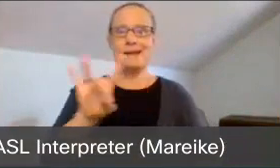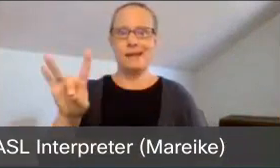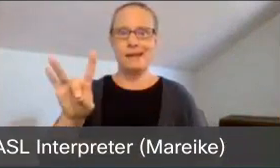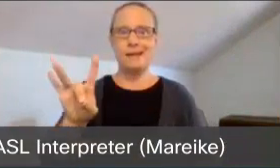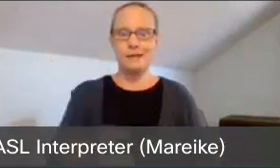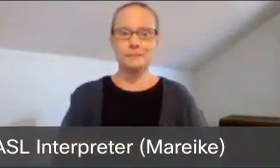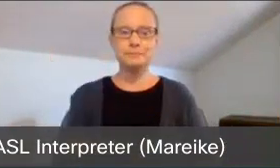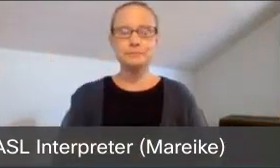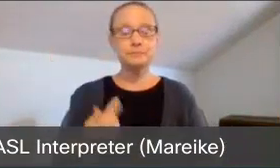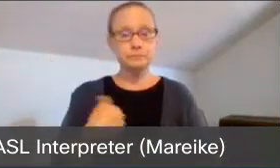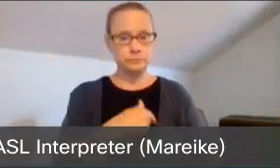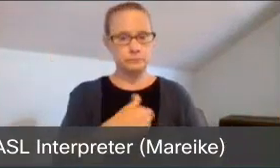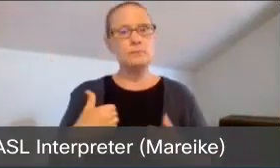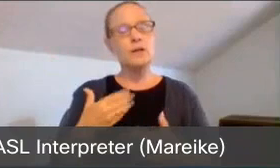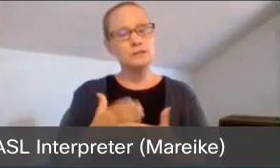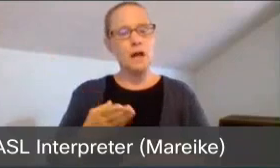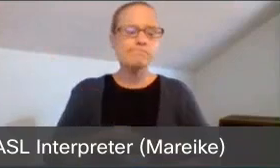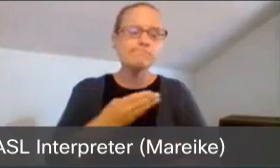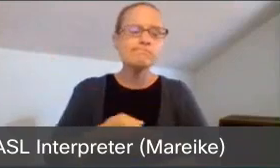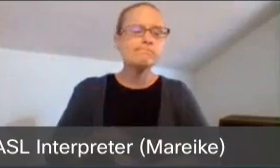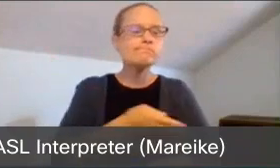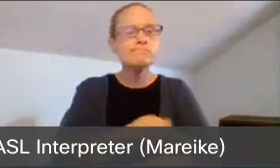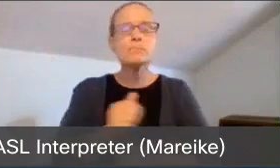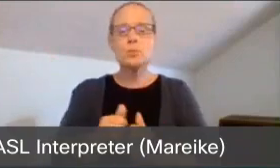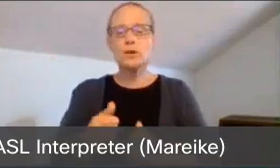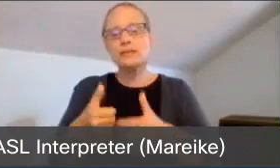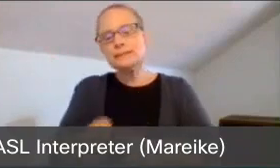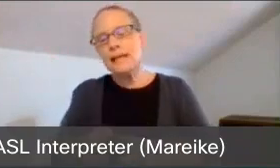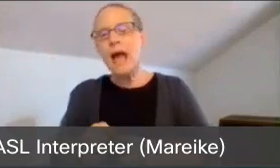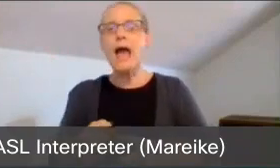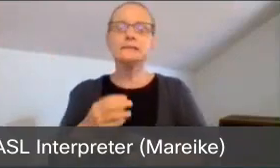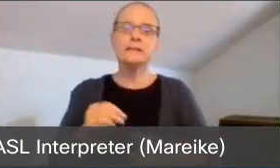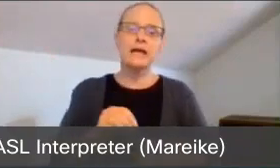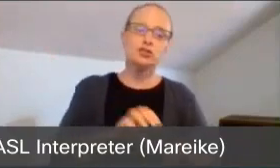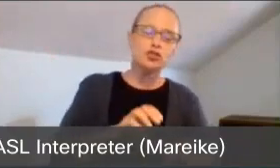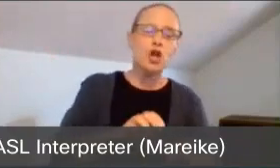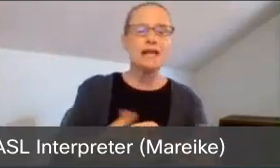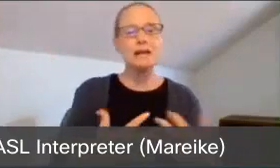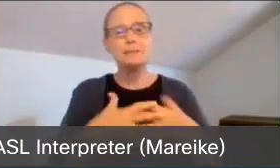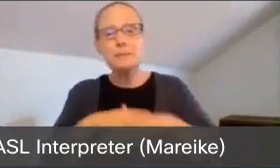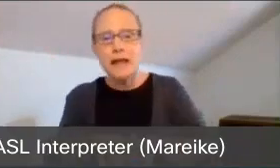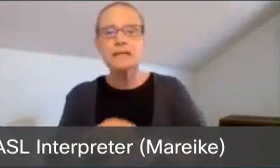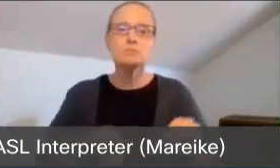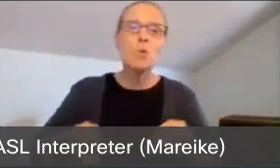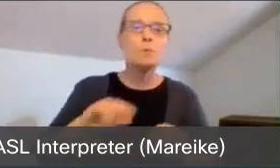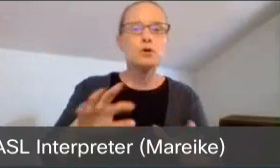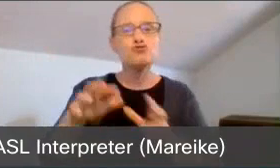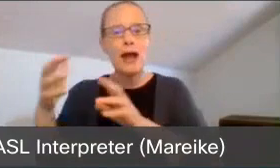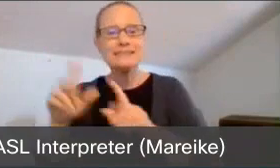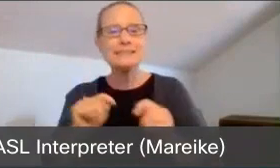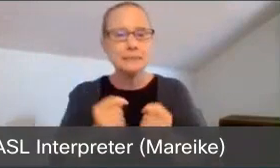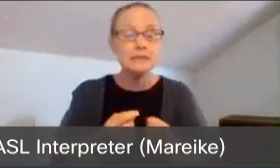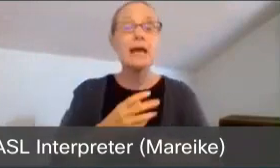We did some enhancements with text and chat and blended mobile crisis. And then now we're working